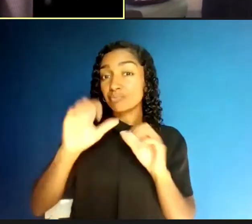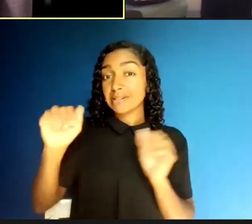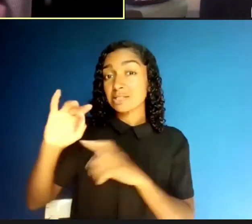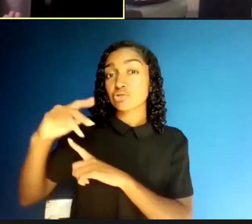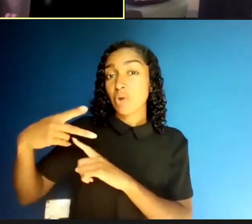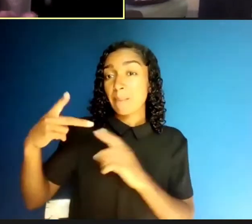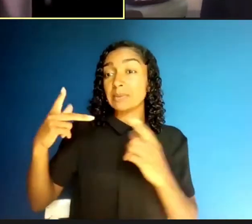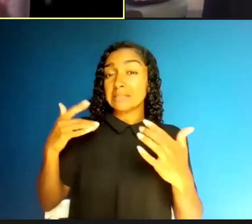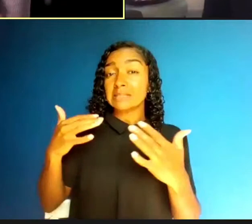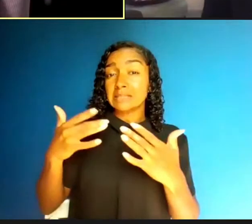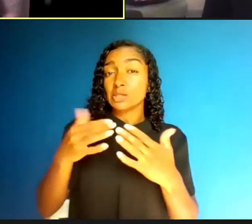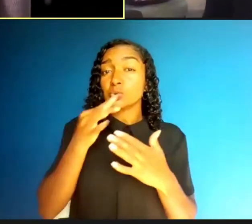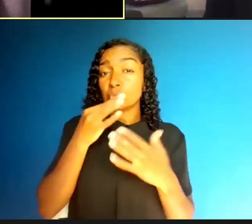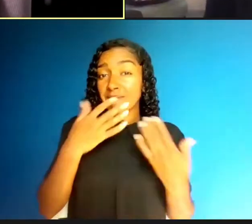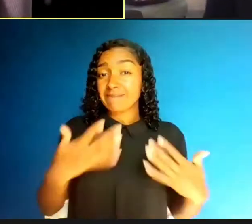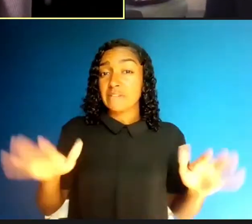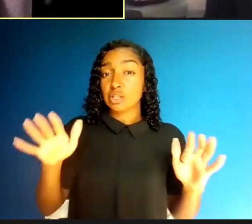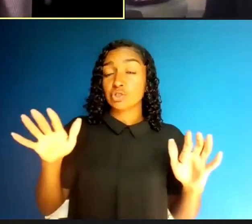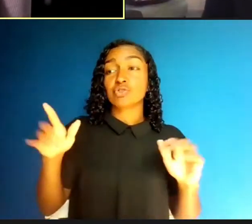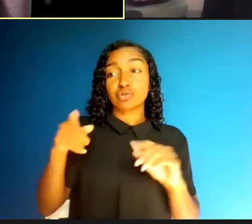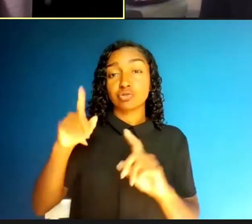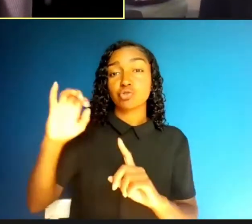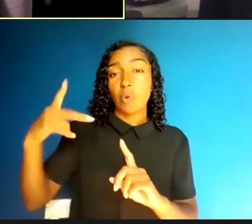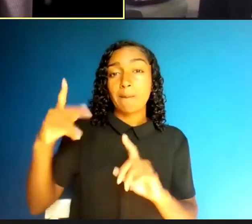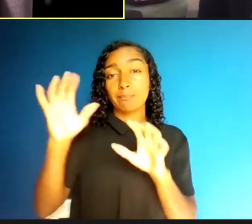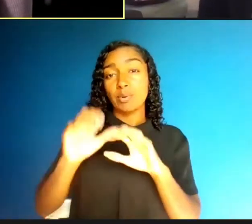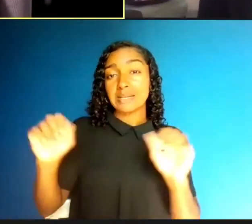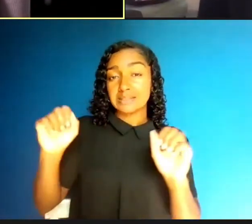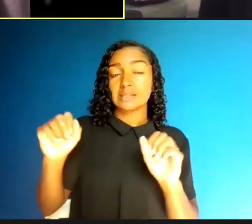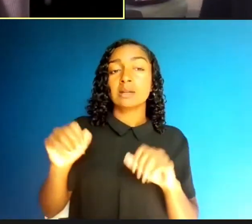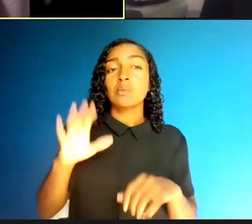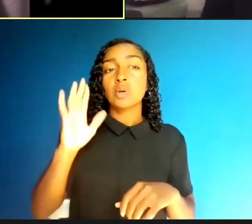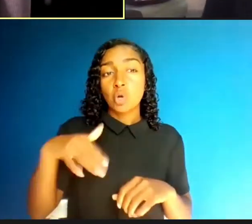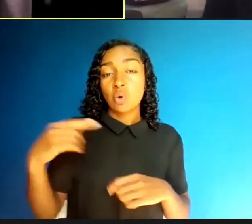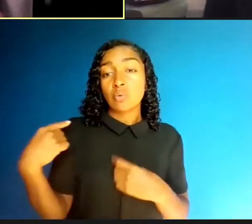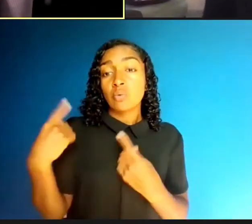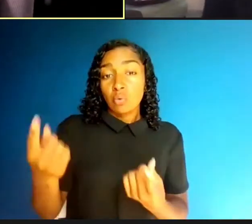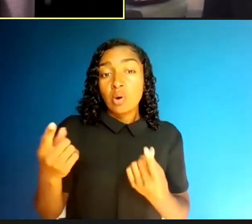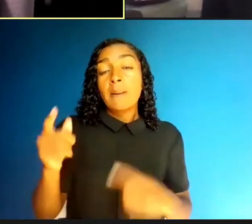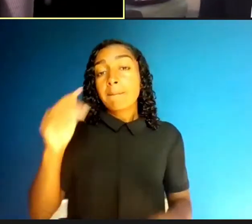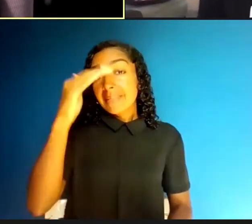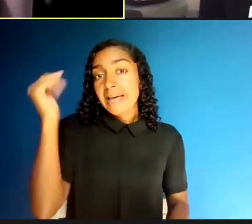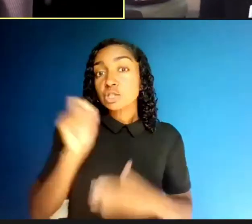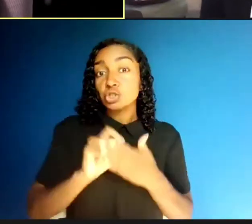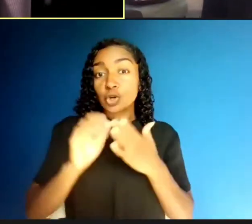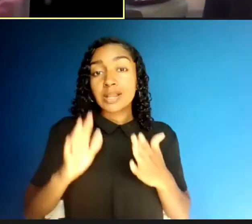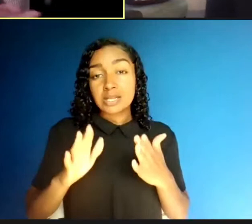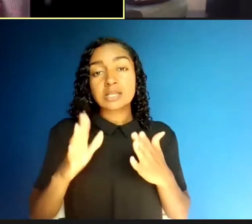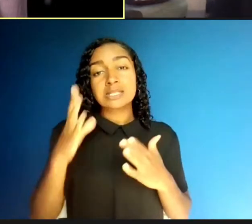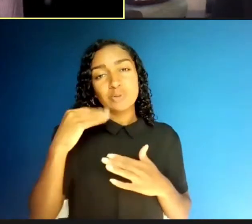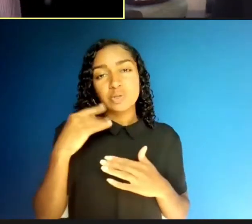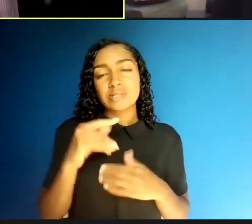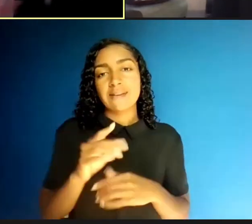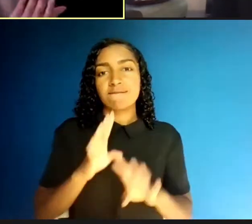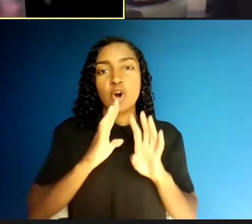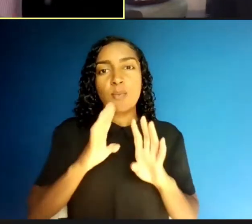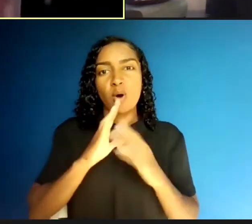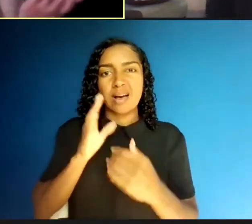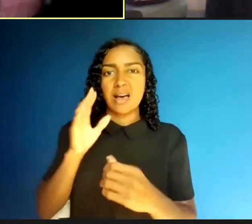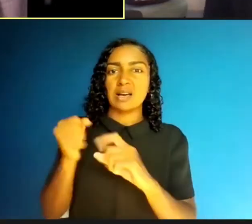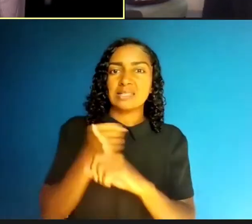past 4 years, like journalists of color, particularly black journalists, have been verbally attacked by the president. And of course, like